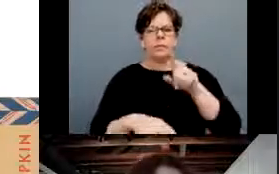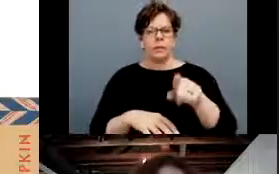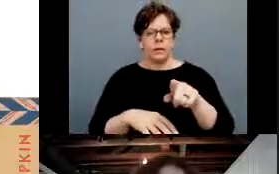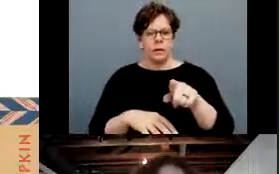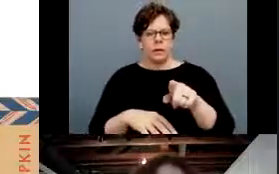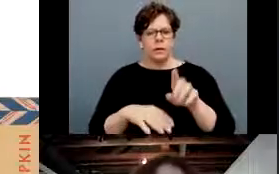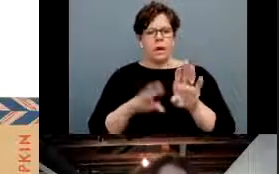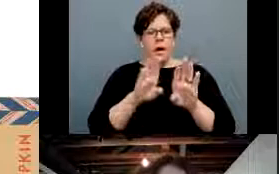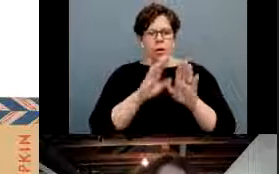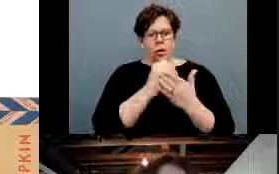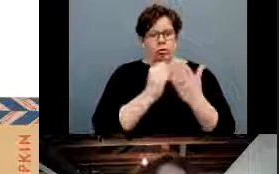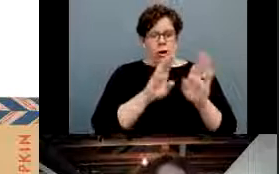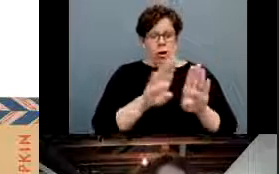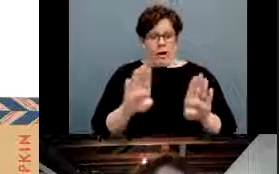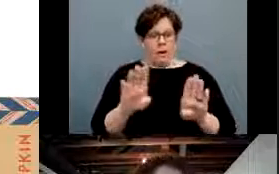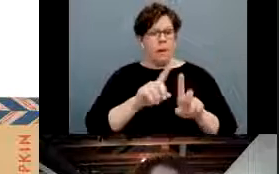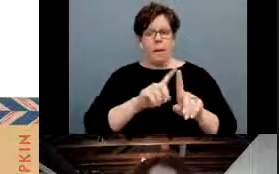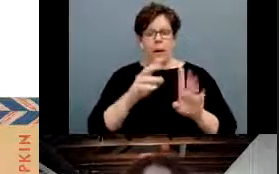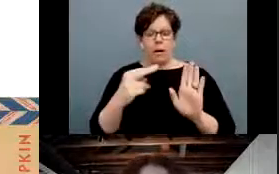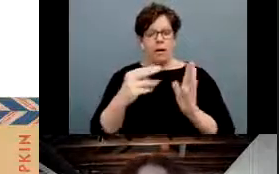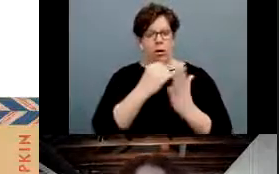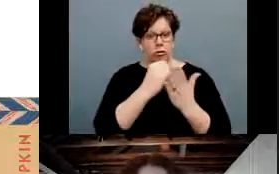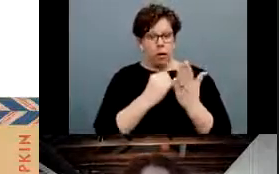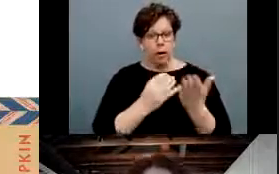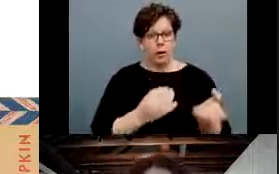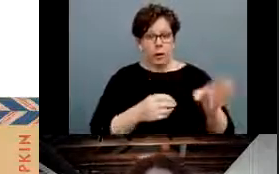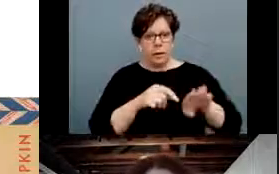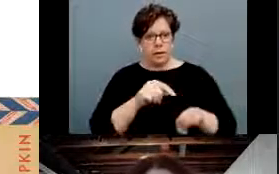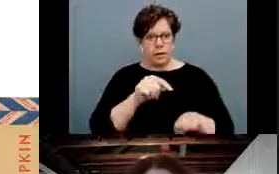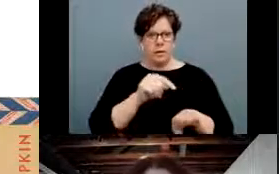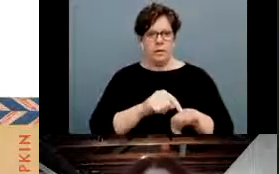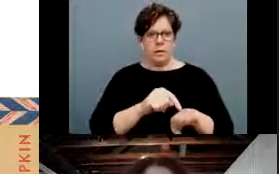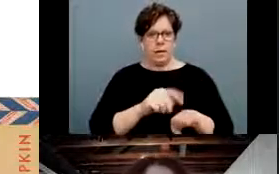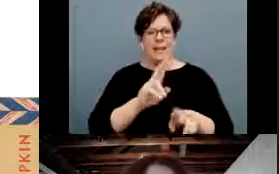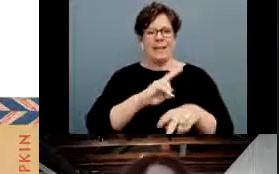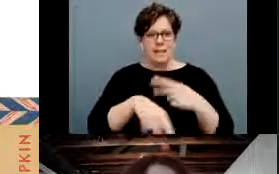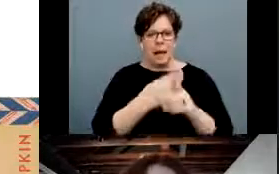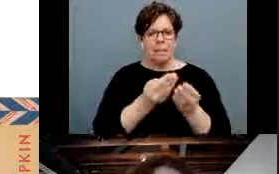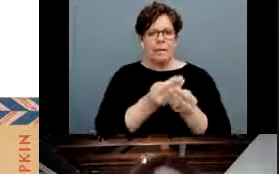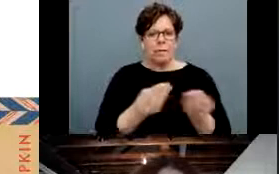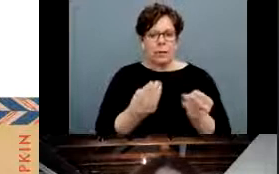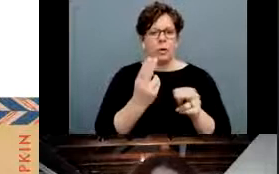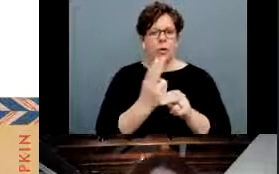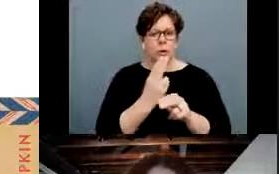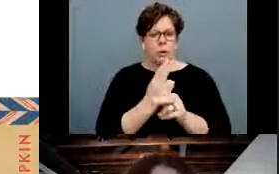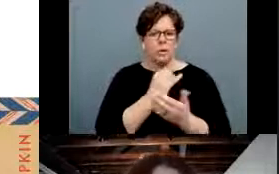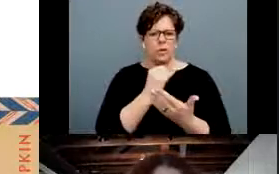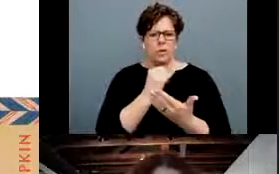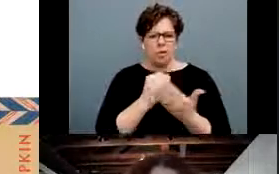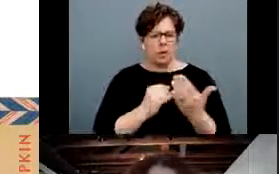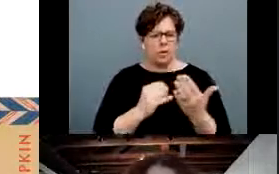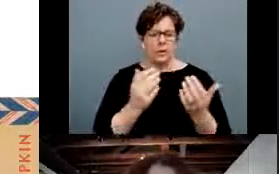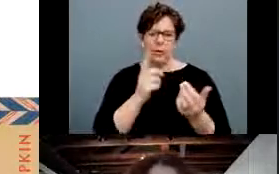sides of them. So we're able to get a sense of the types of materials that he frequently worked on, which was sort of anything